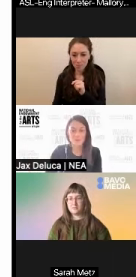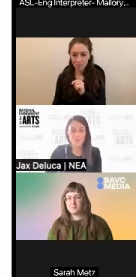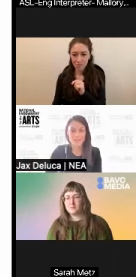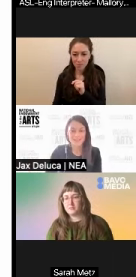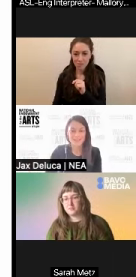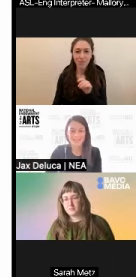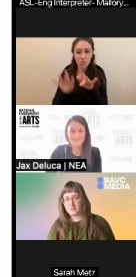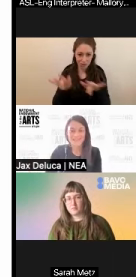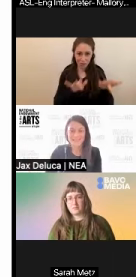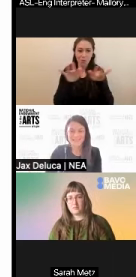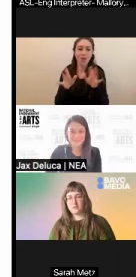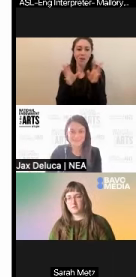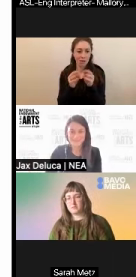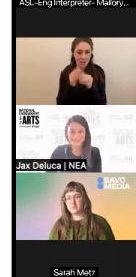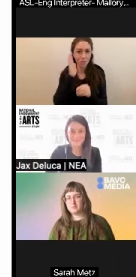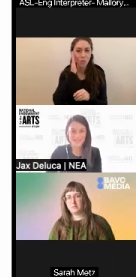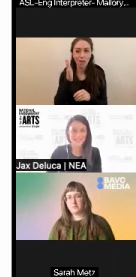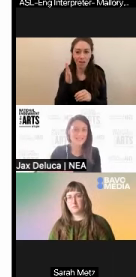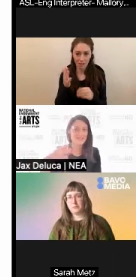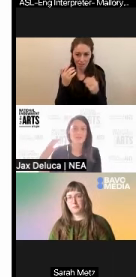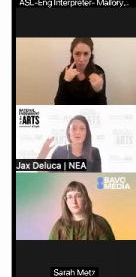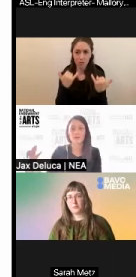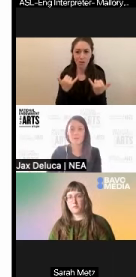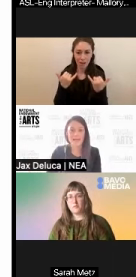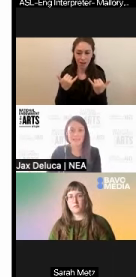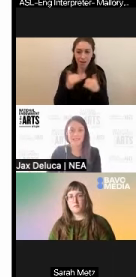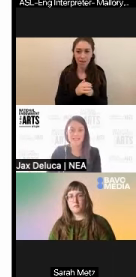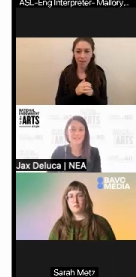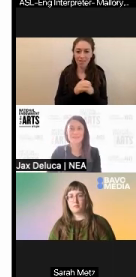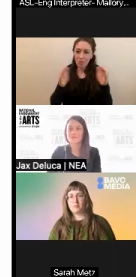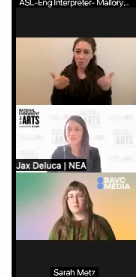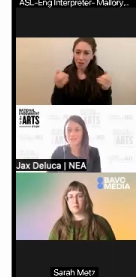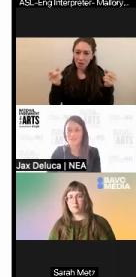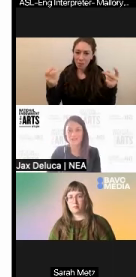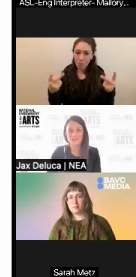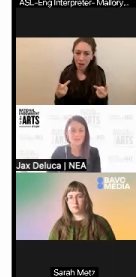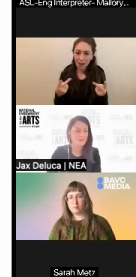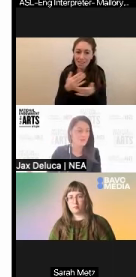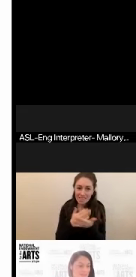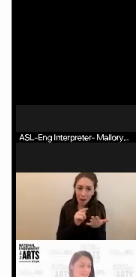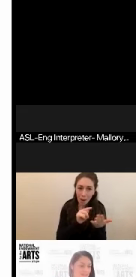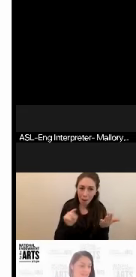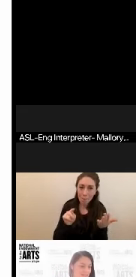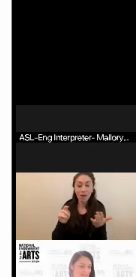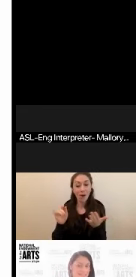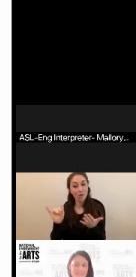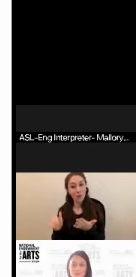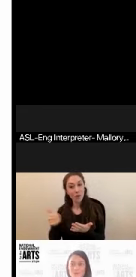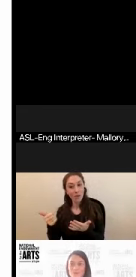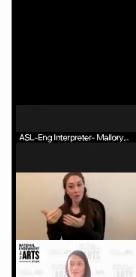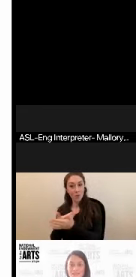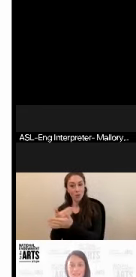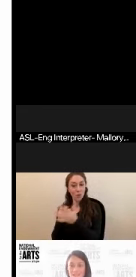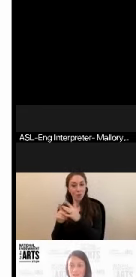We will be recording today's meeting, and I'd like to just welcome back to some of you, and it's also going to be exciting to see